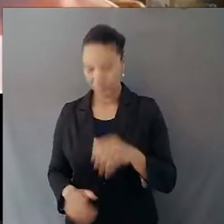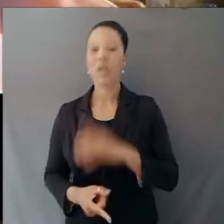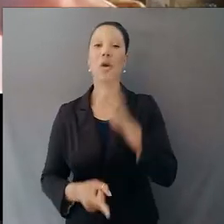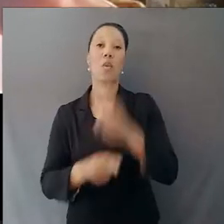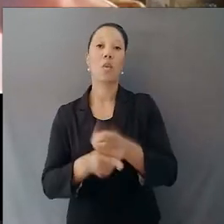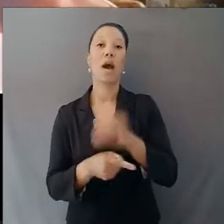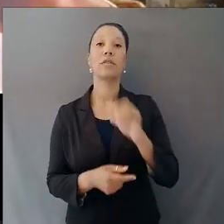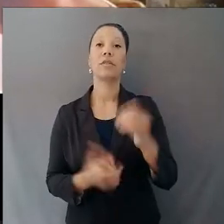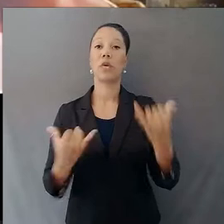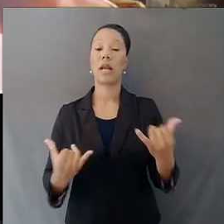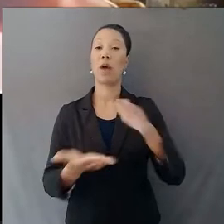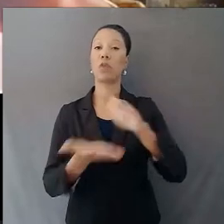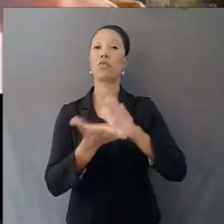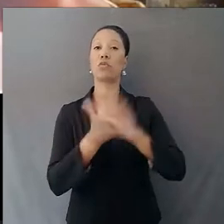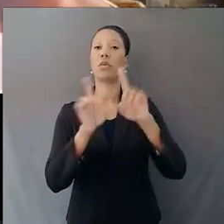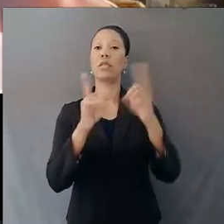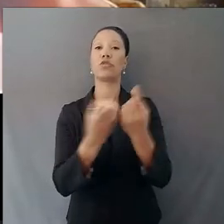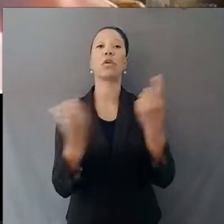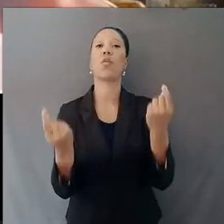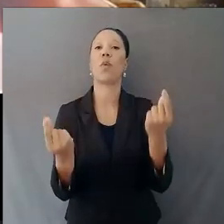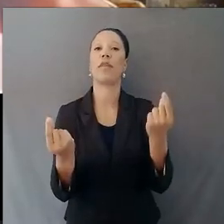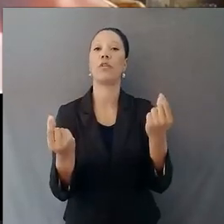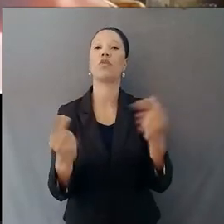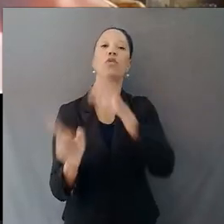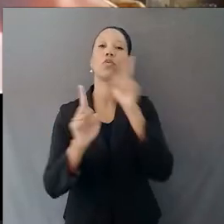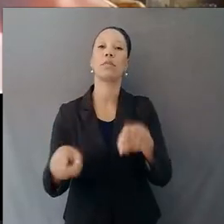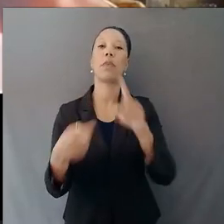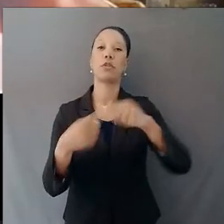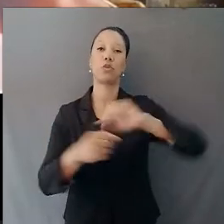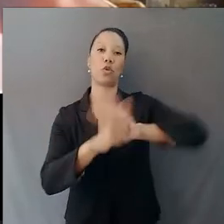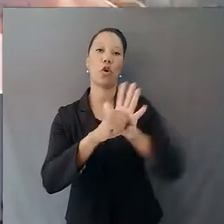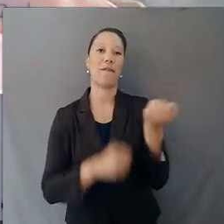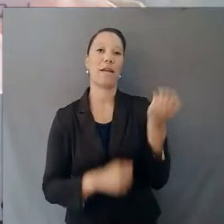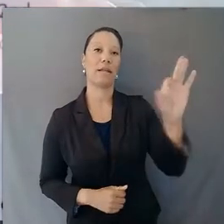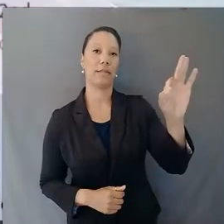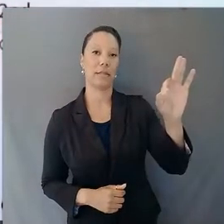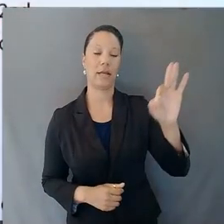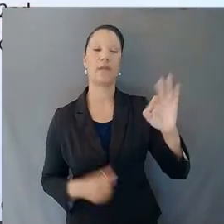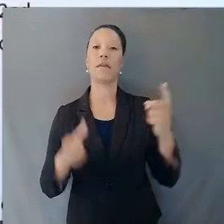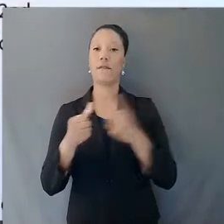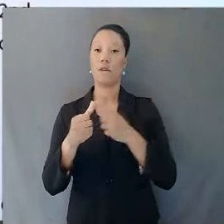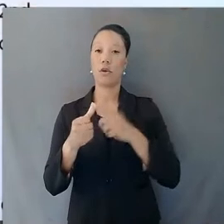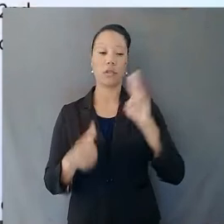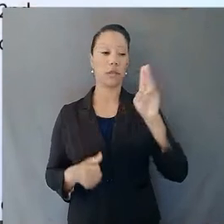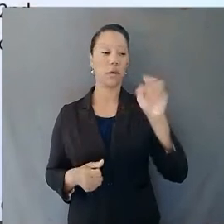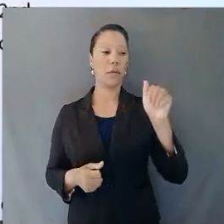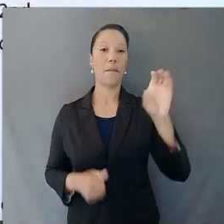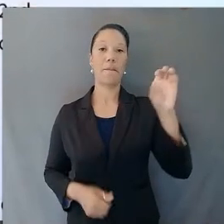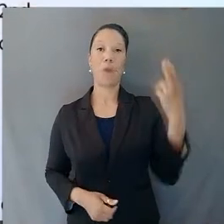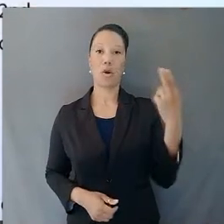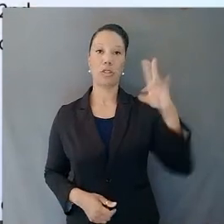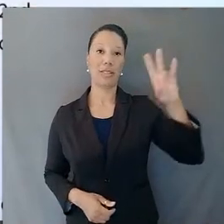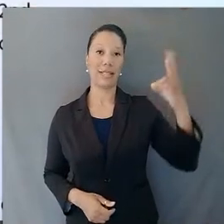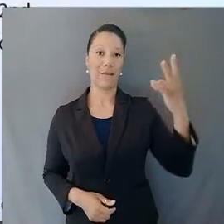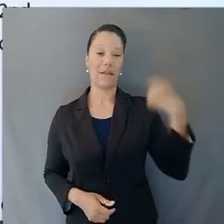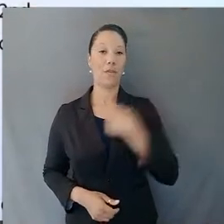school district's actions in response to the COVID-19 crisis. On March 7th, we announced the closure of